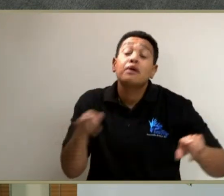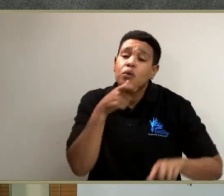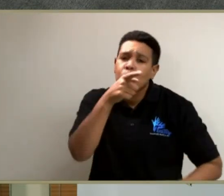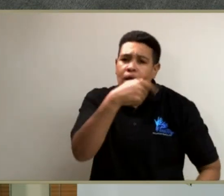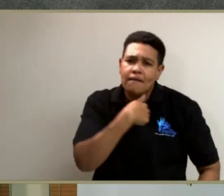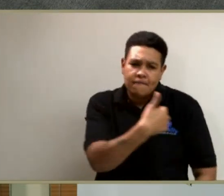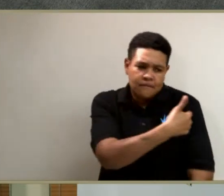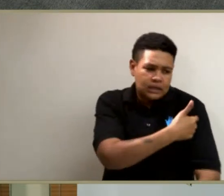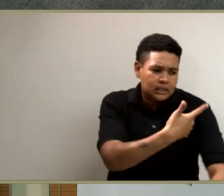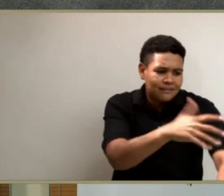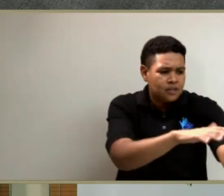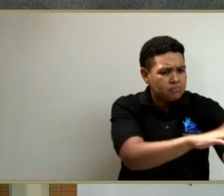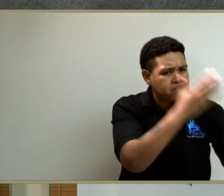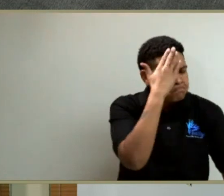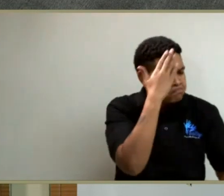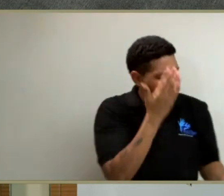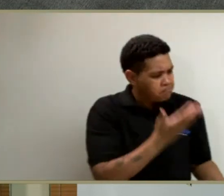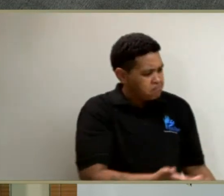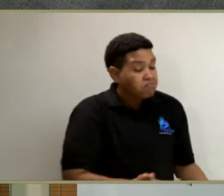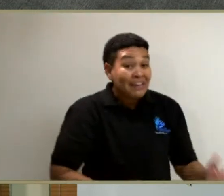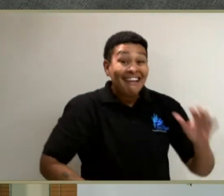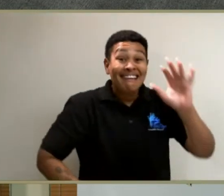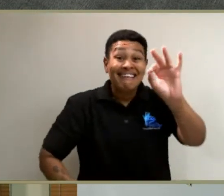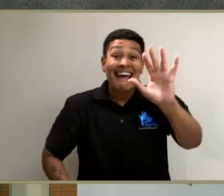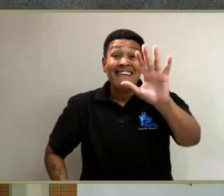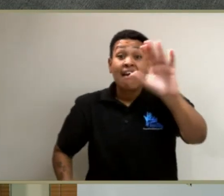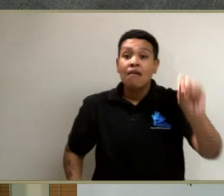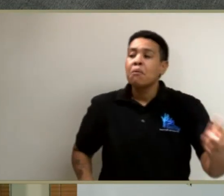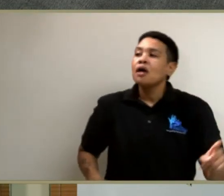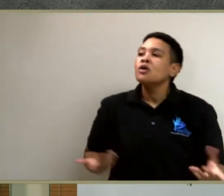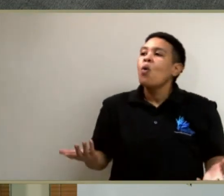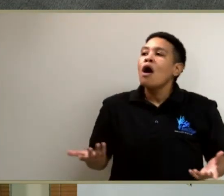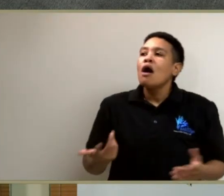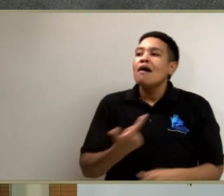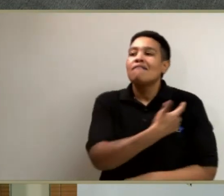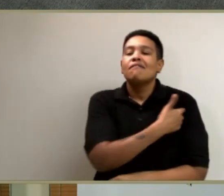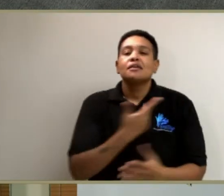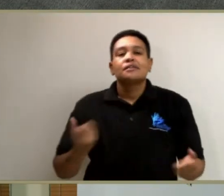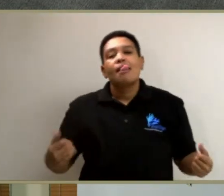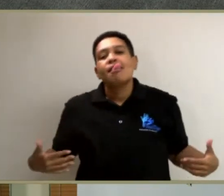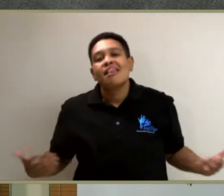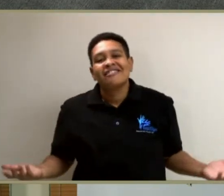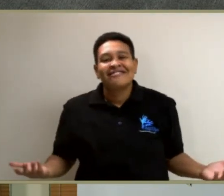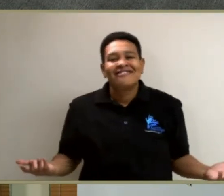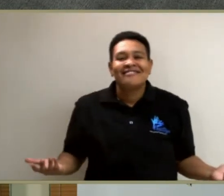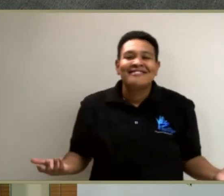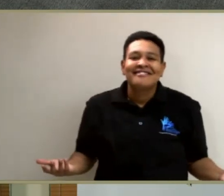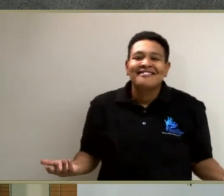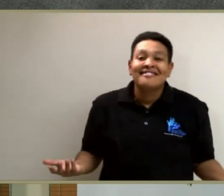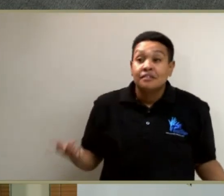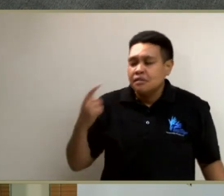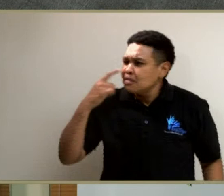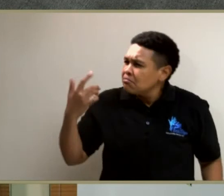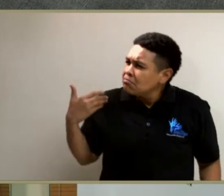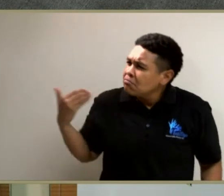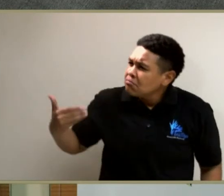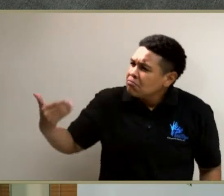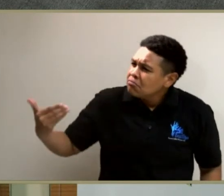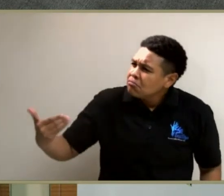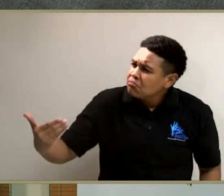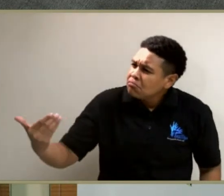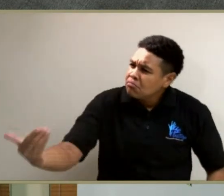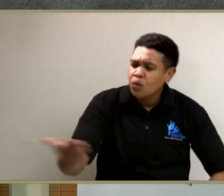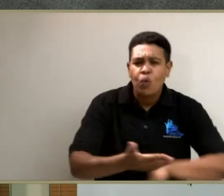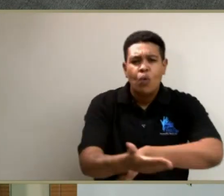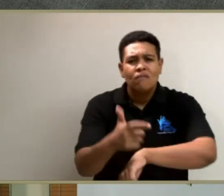their vaccination status, 95% of them were unvaccinated. And this has been the trend that we have seen over